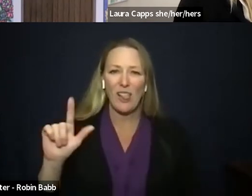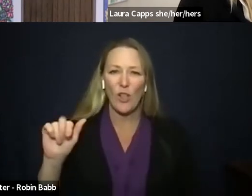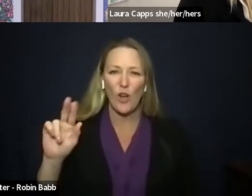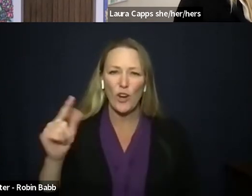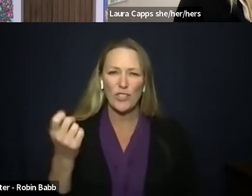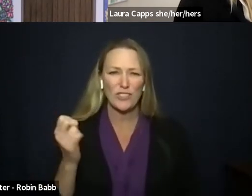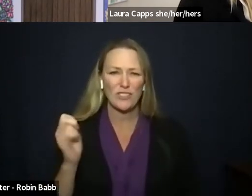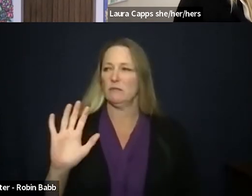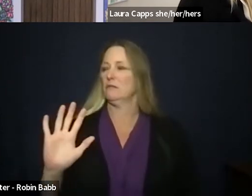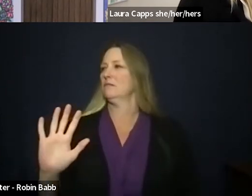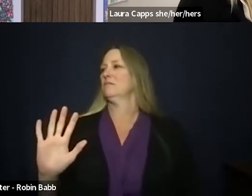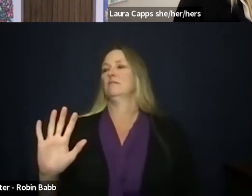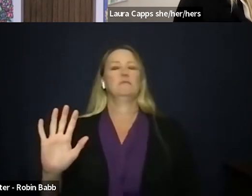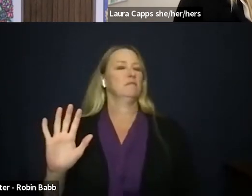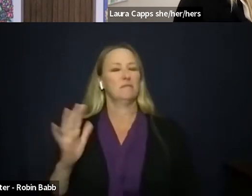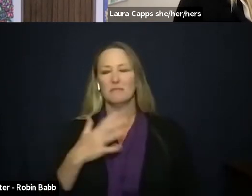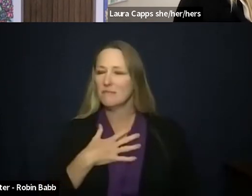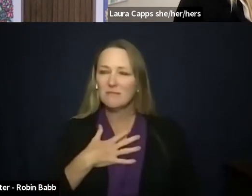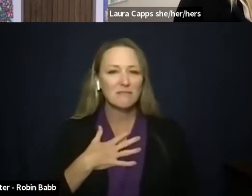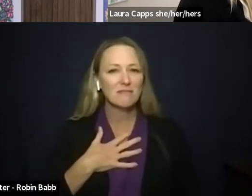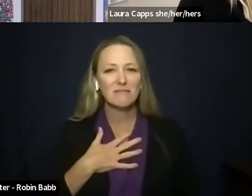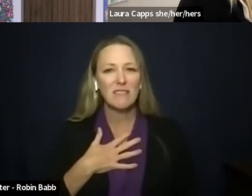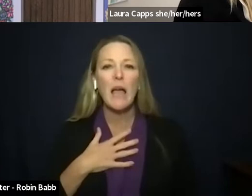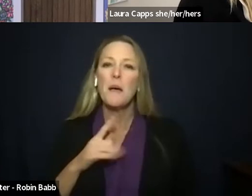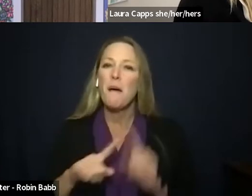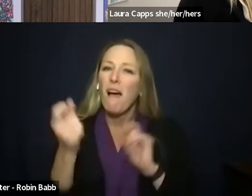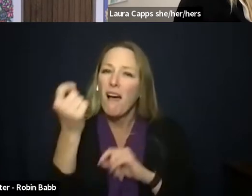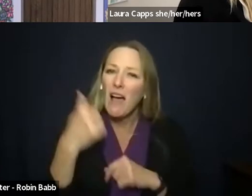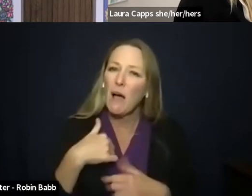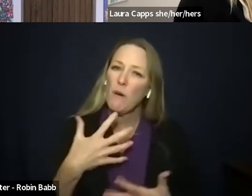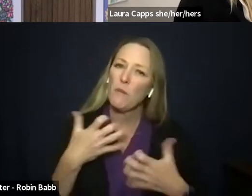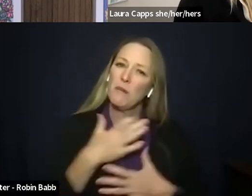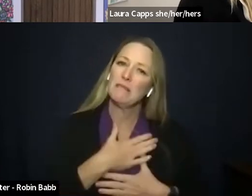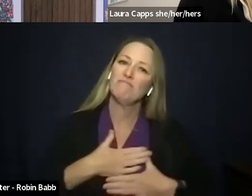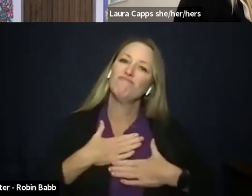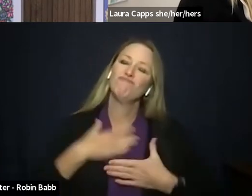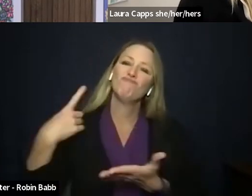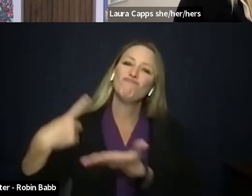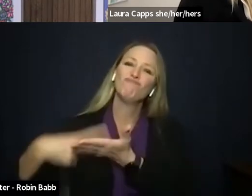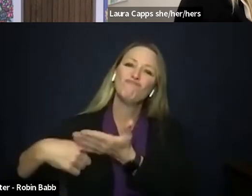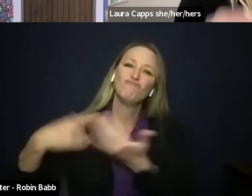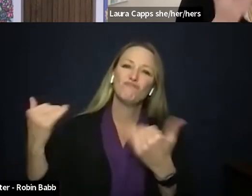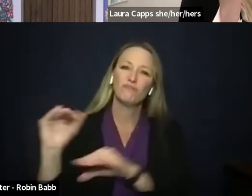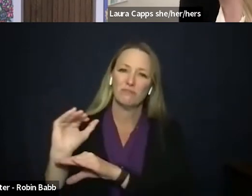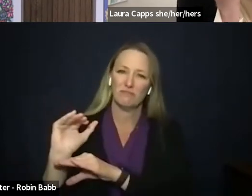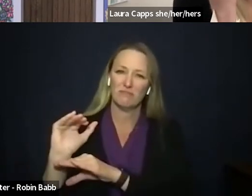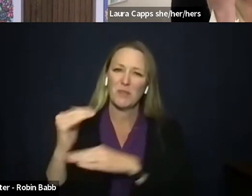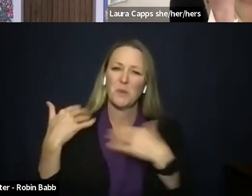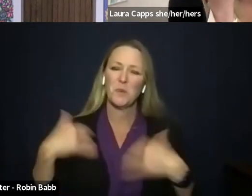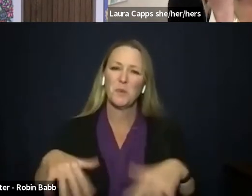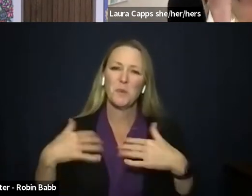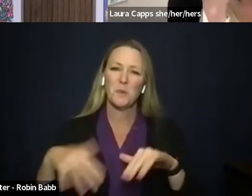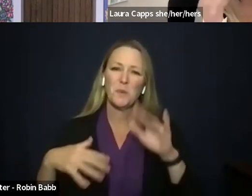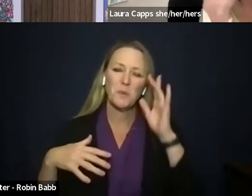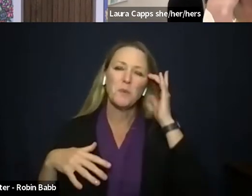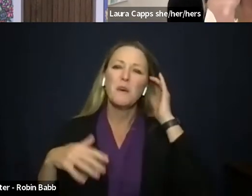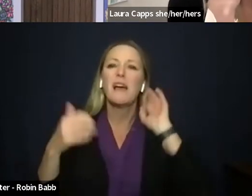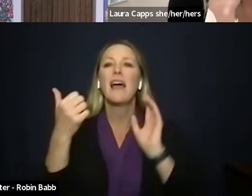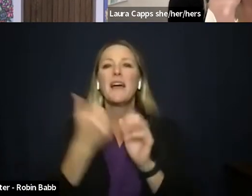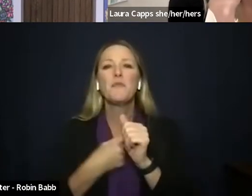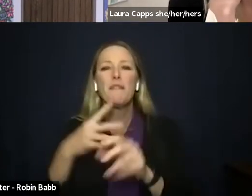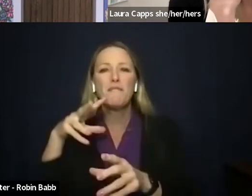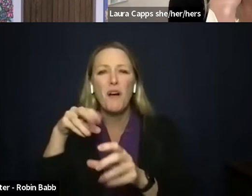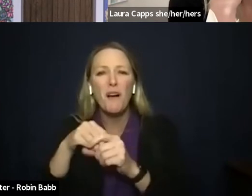discussion tonight but i want to appreciate the discussion tonight um but on all who have been involved in